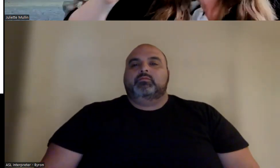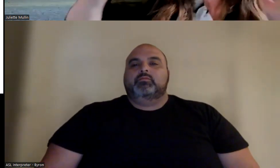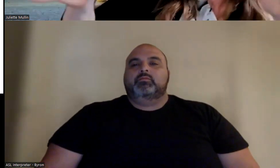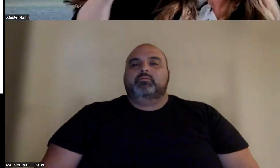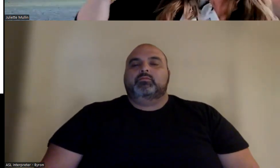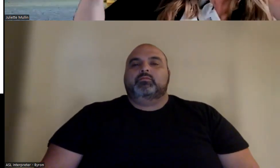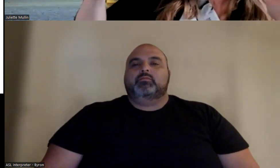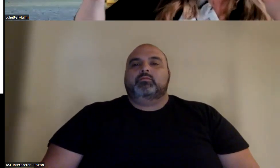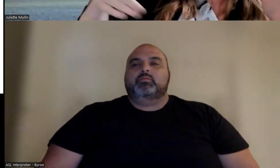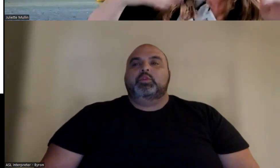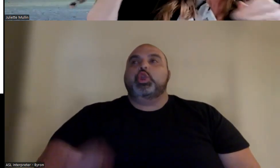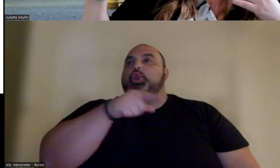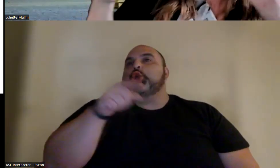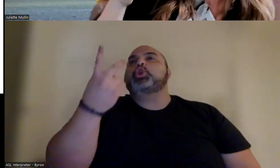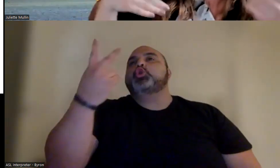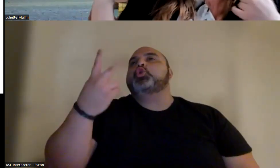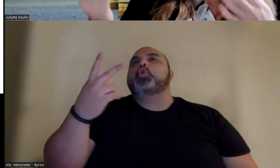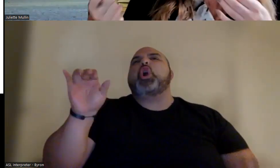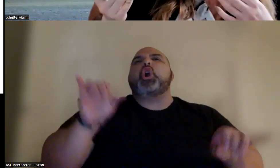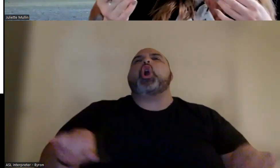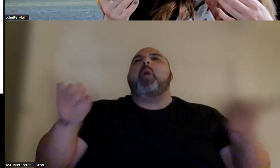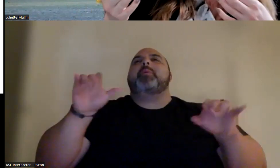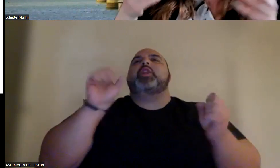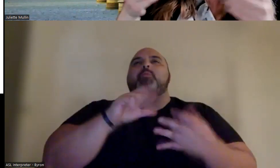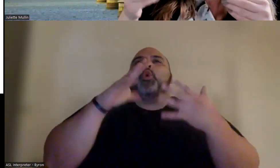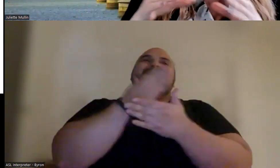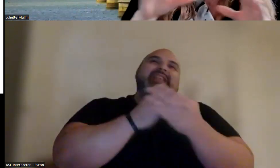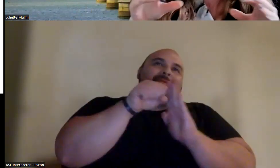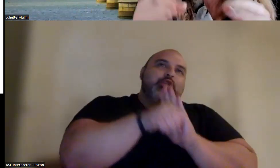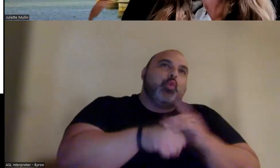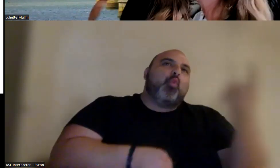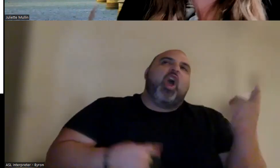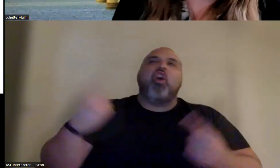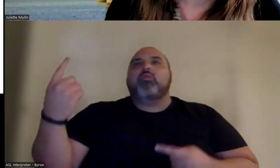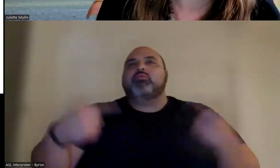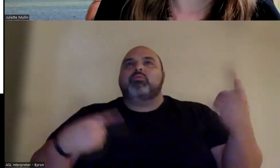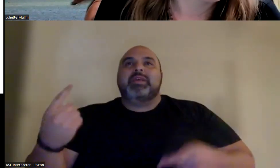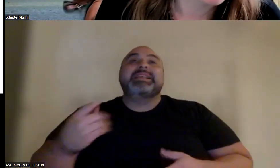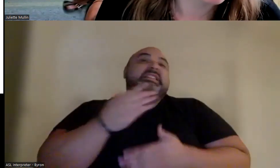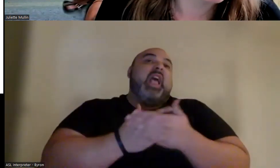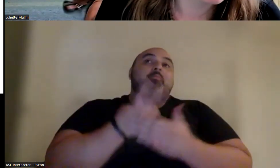But these are two very common approaches. Some states do one or the other. A smaller subset have done both.